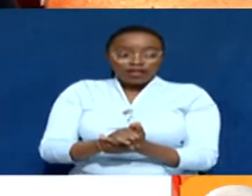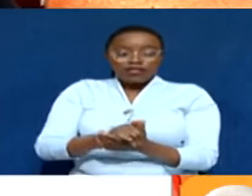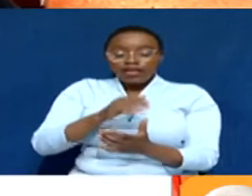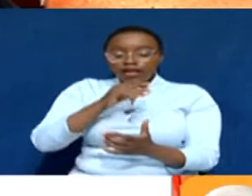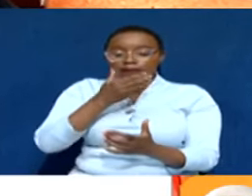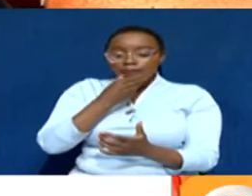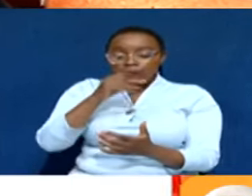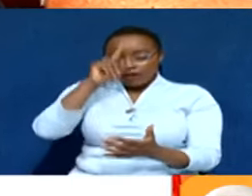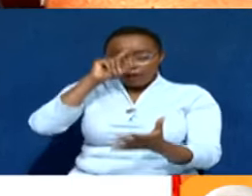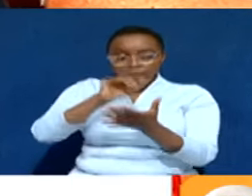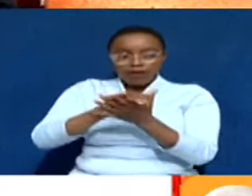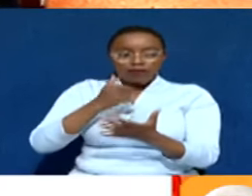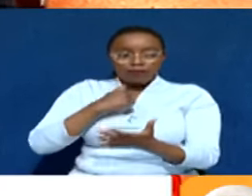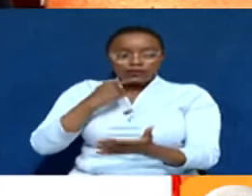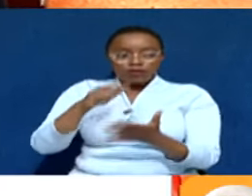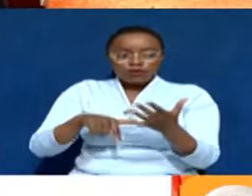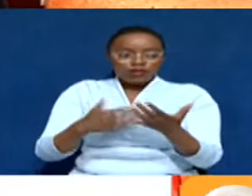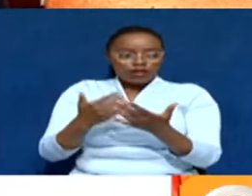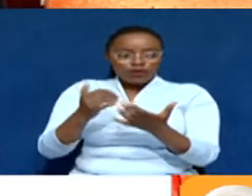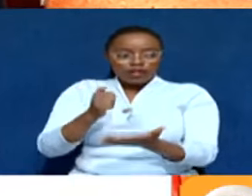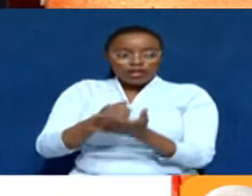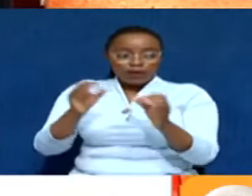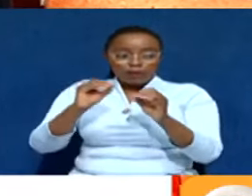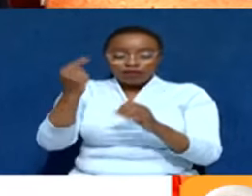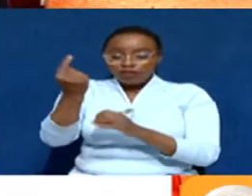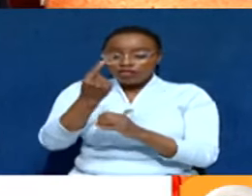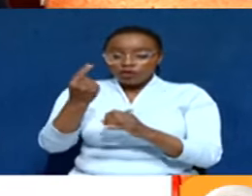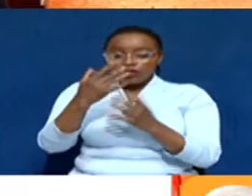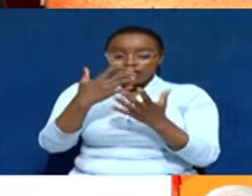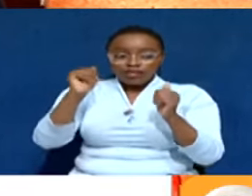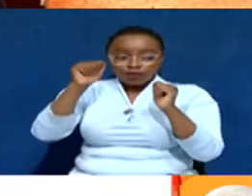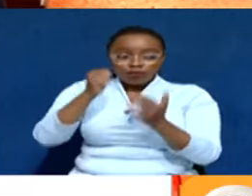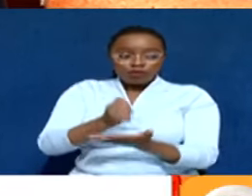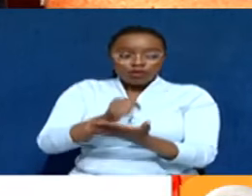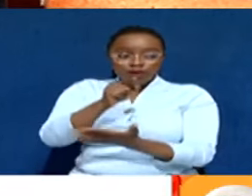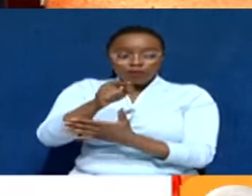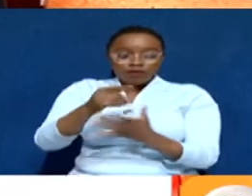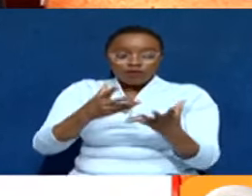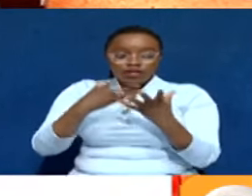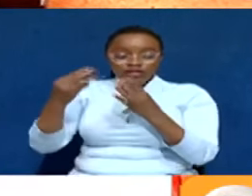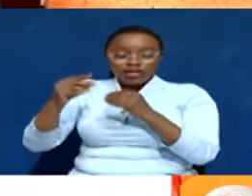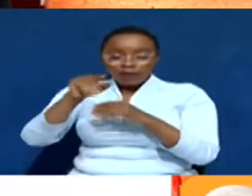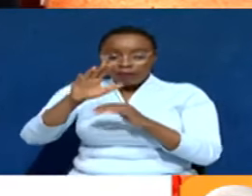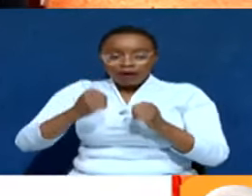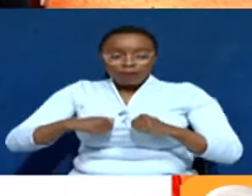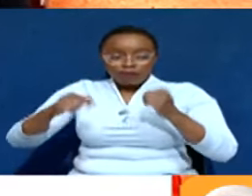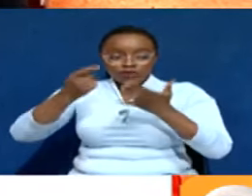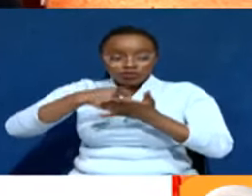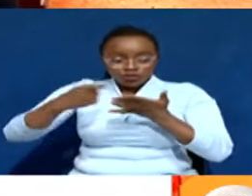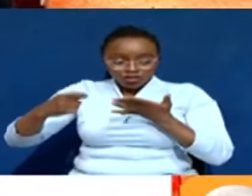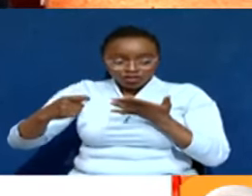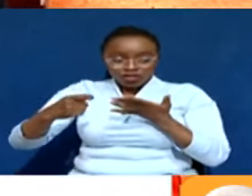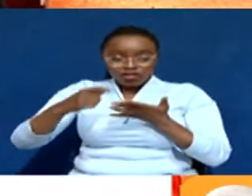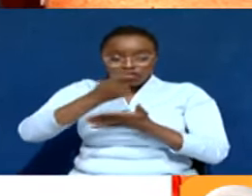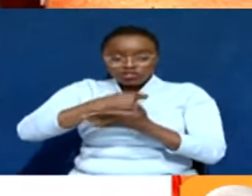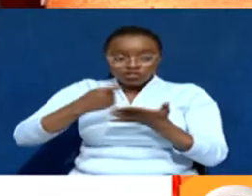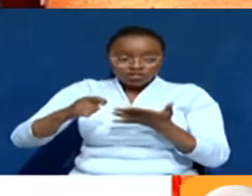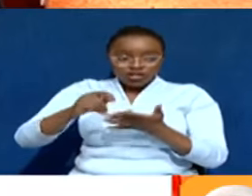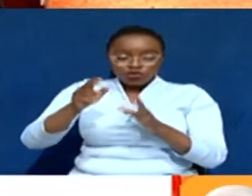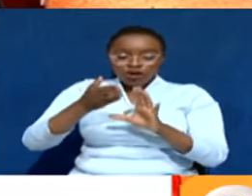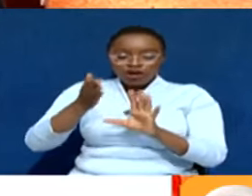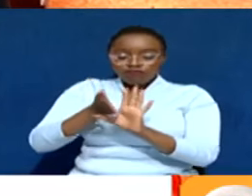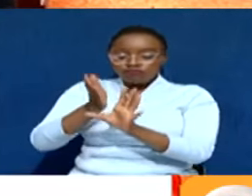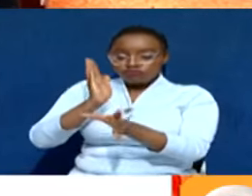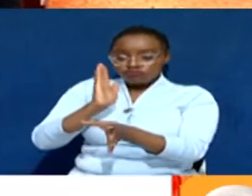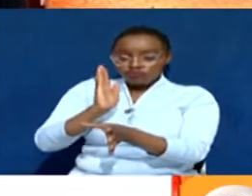me. Yeah, akaniambia hakuna kitu nitakusaidia, but the only thing I can help you is I will tell your boss to sign your exit